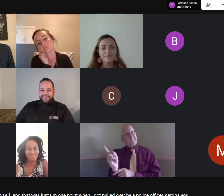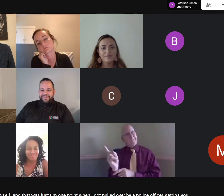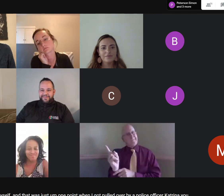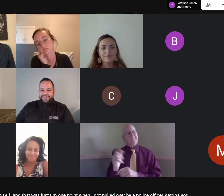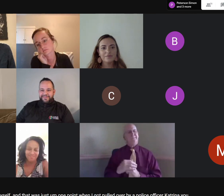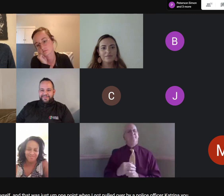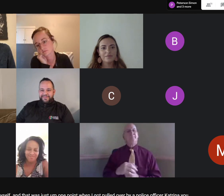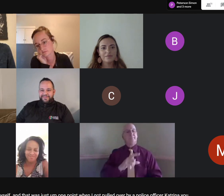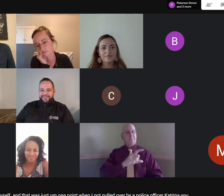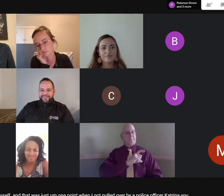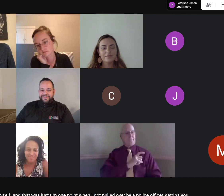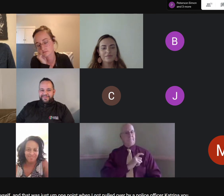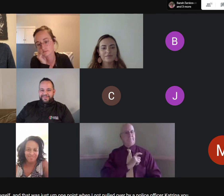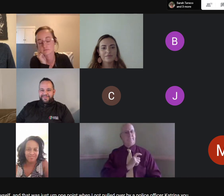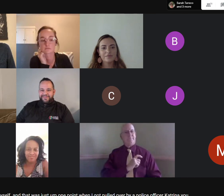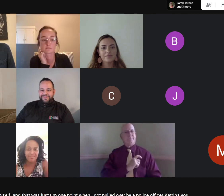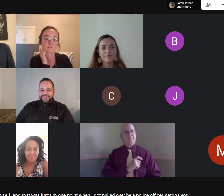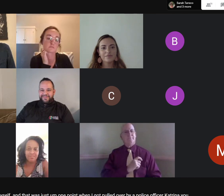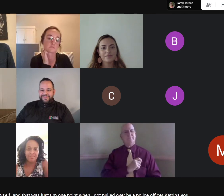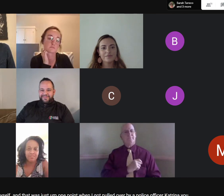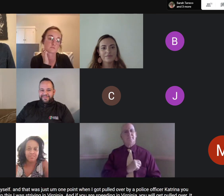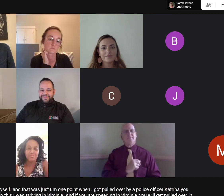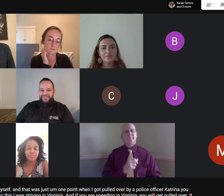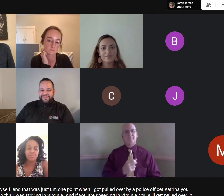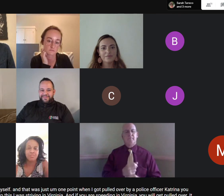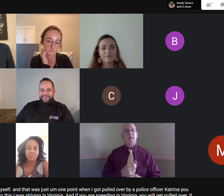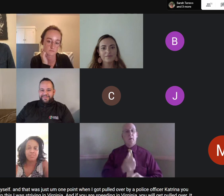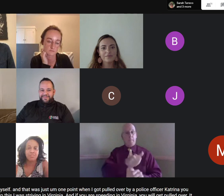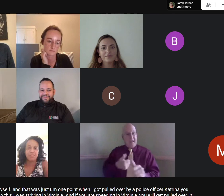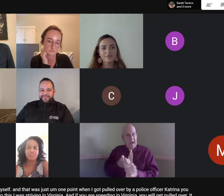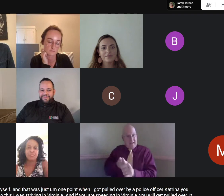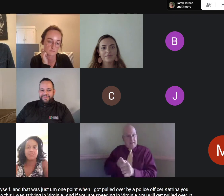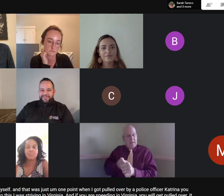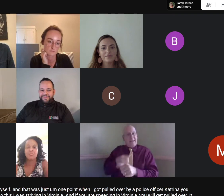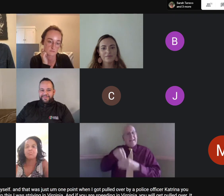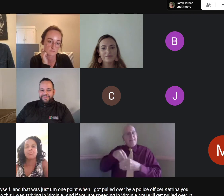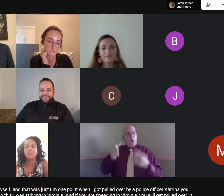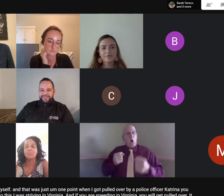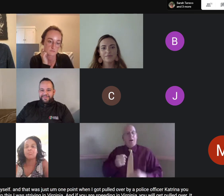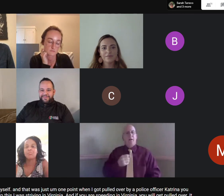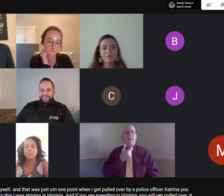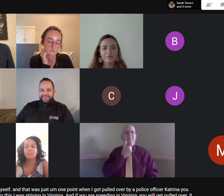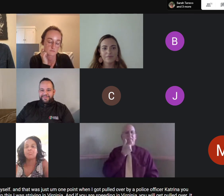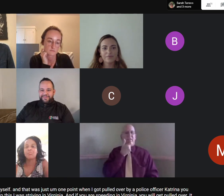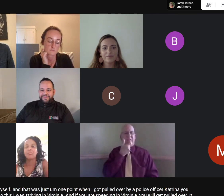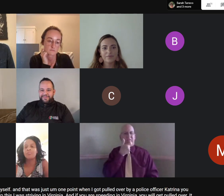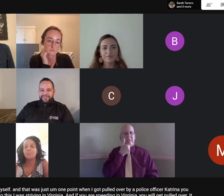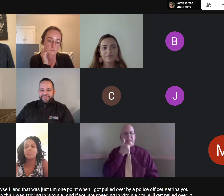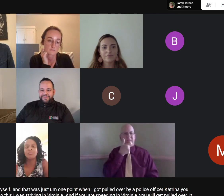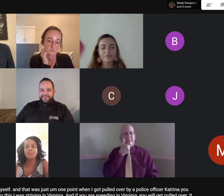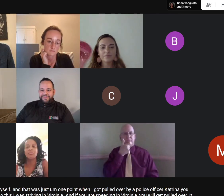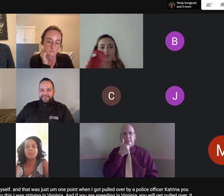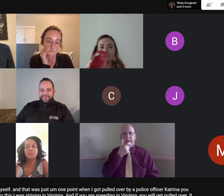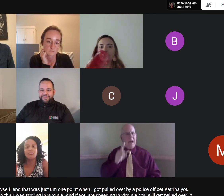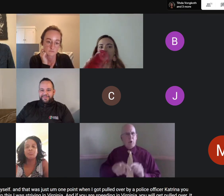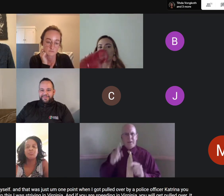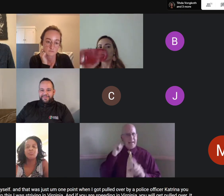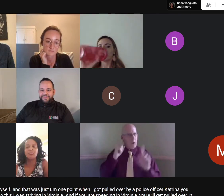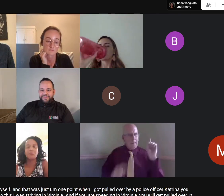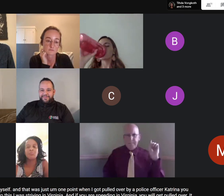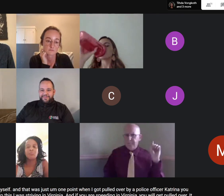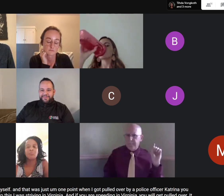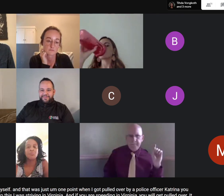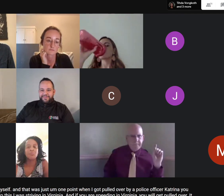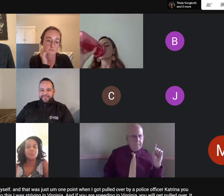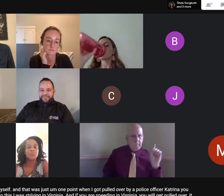the officer is giving announcements over the loudspeaker. I have a hearing disability. Those speakers